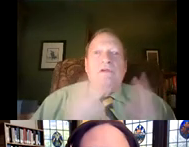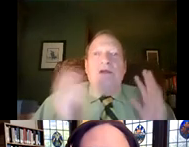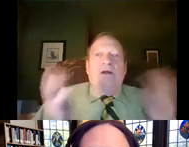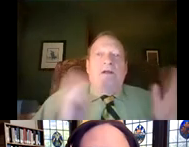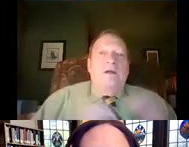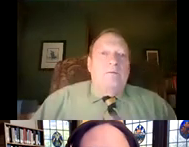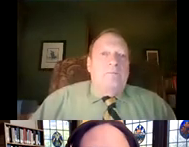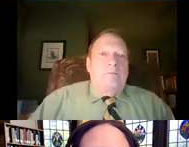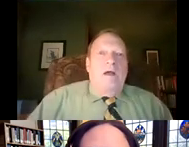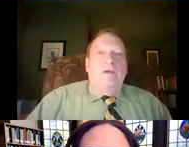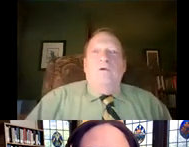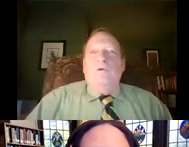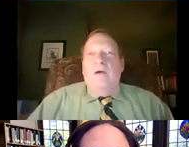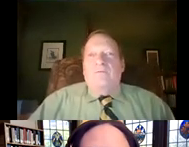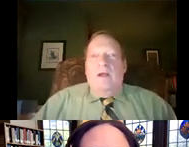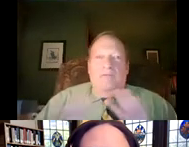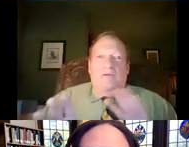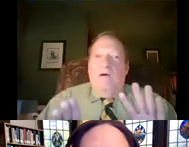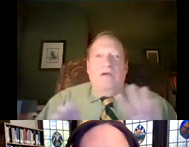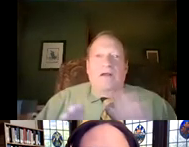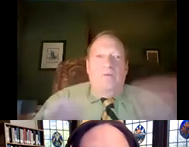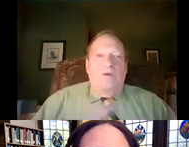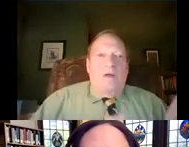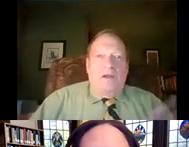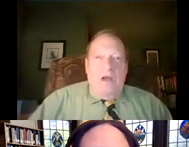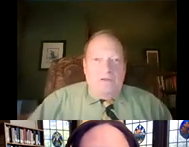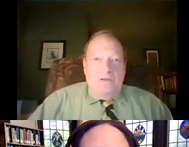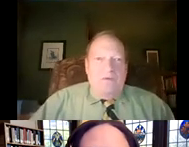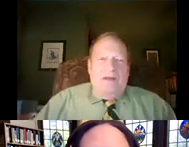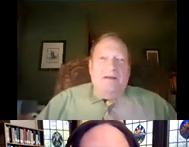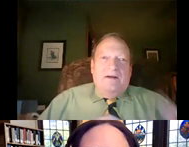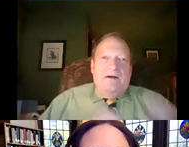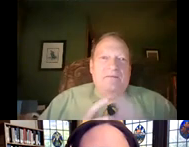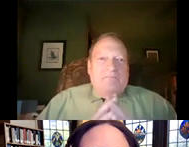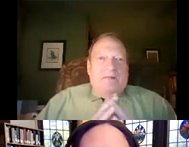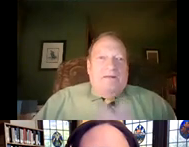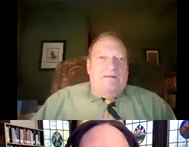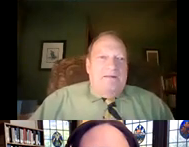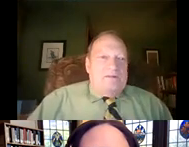66. You know, and a year or two after I left college, I wouldn't have recognized it, but